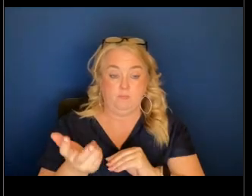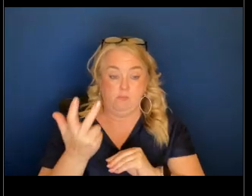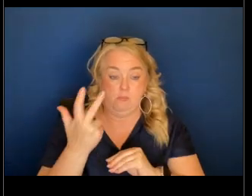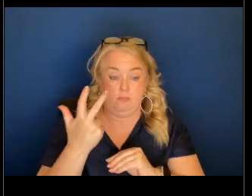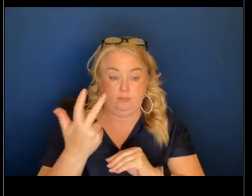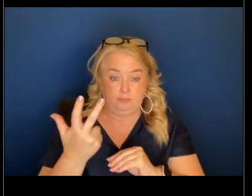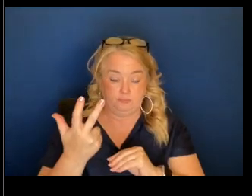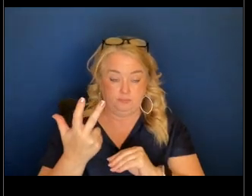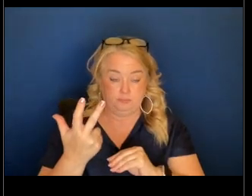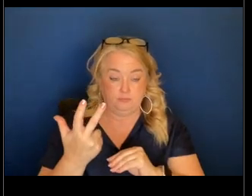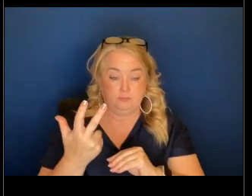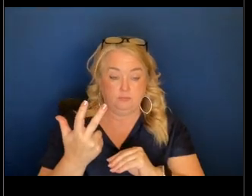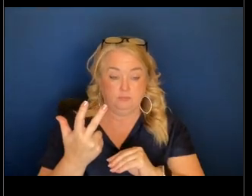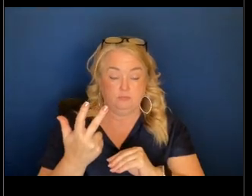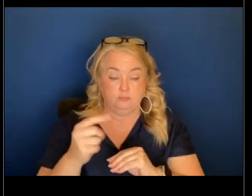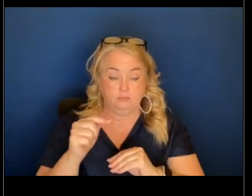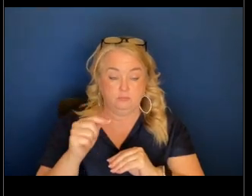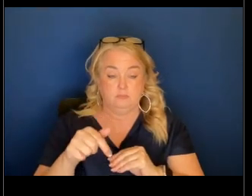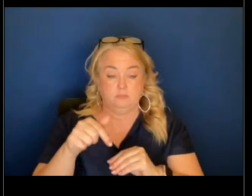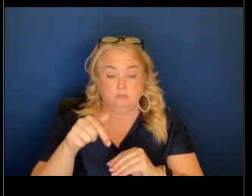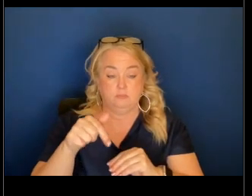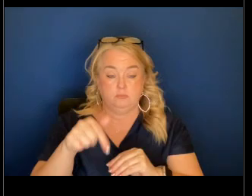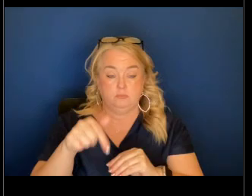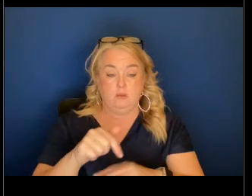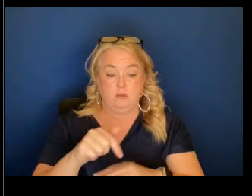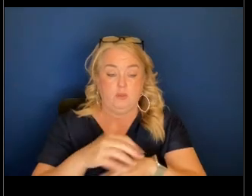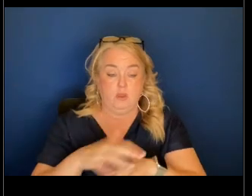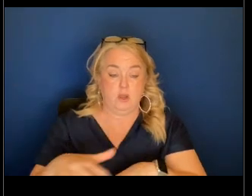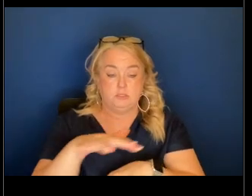Topic 3, on-site spaces,